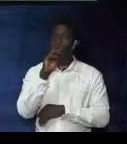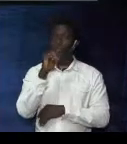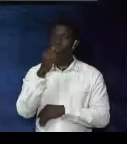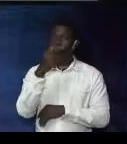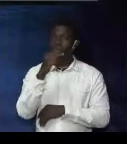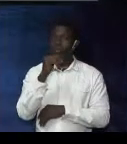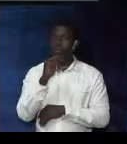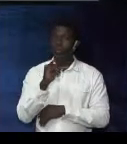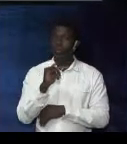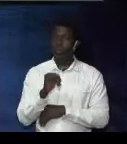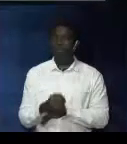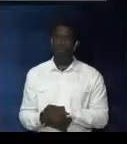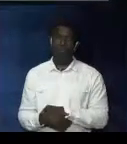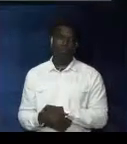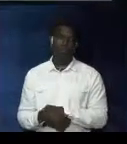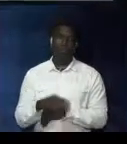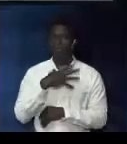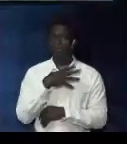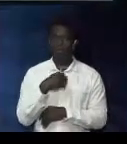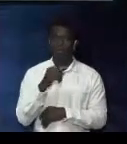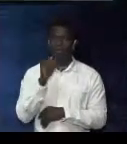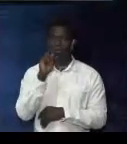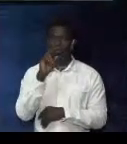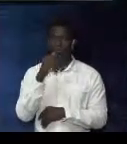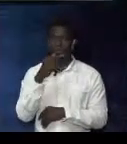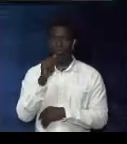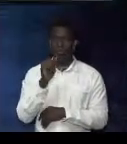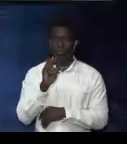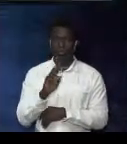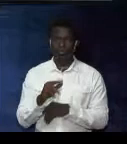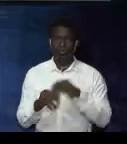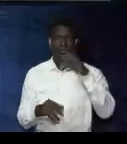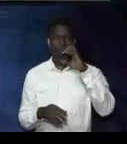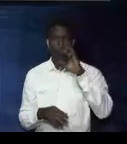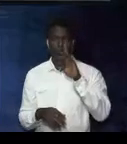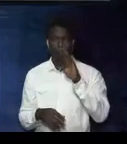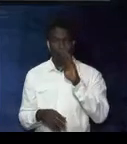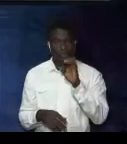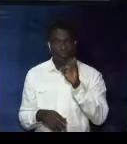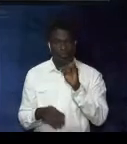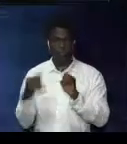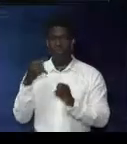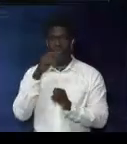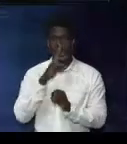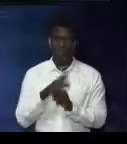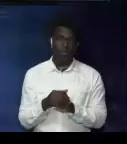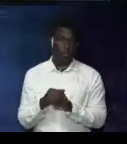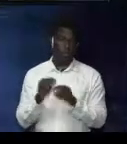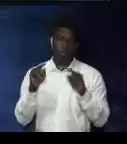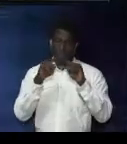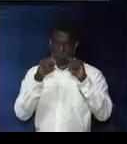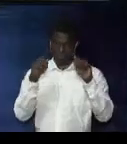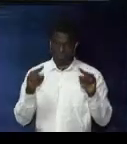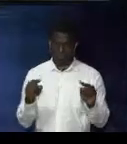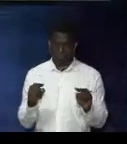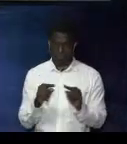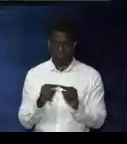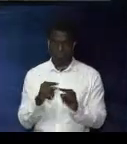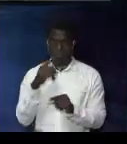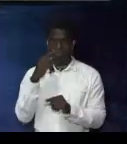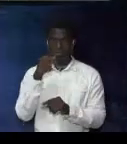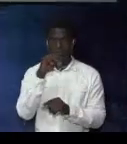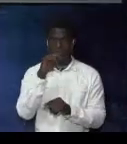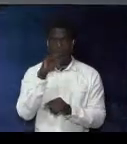a square. The top of that sugar cube is a square. There are so many square shapes around you. The tiles in